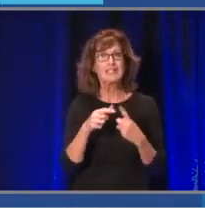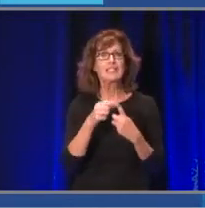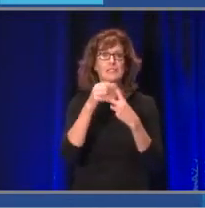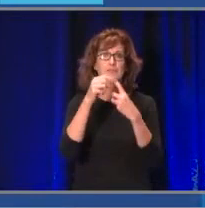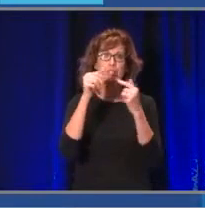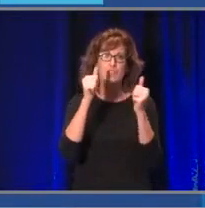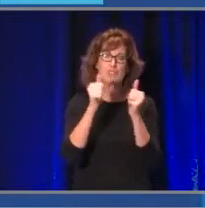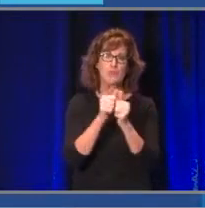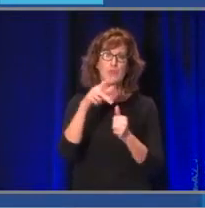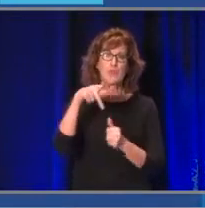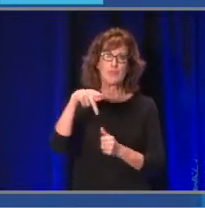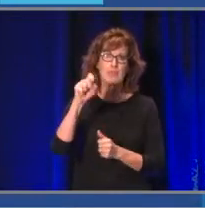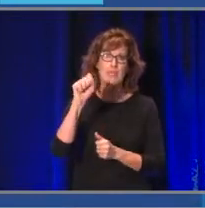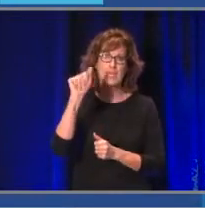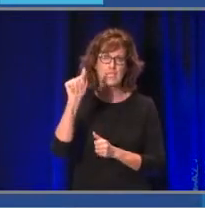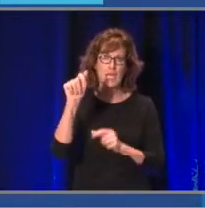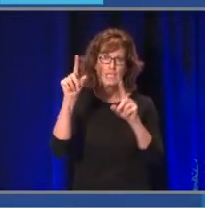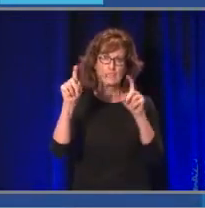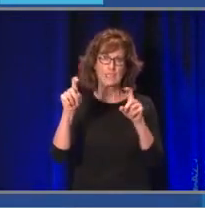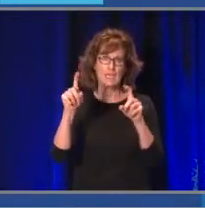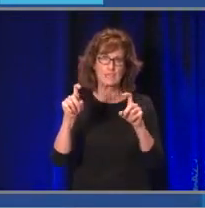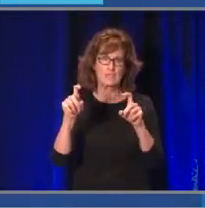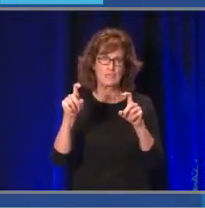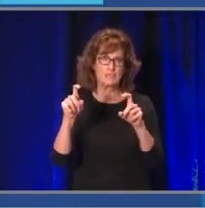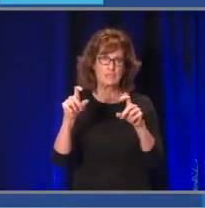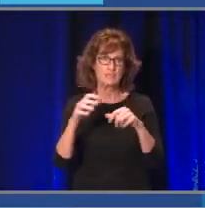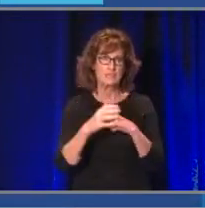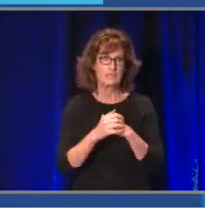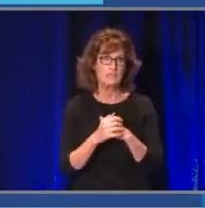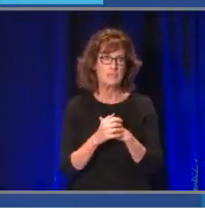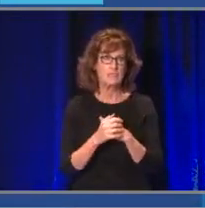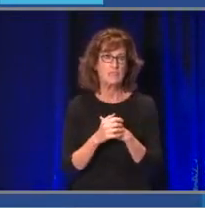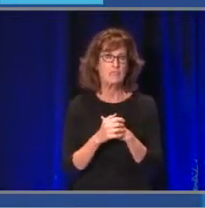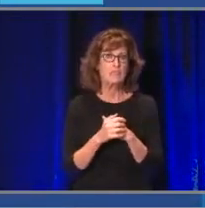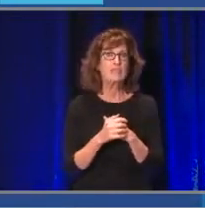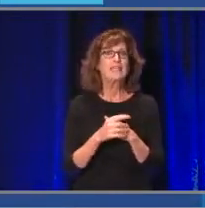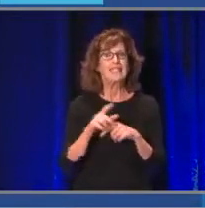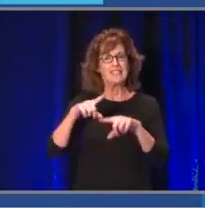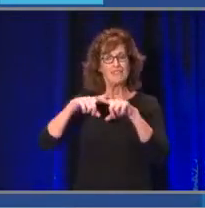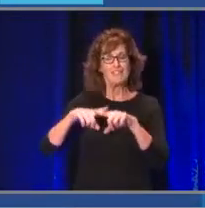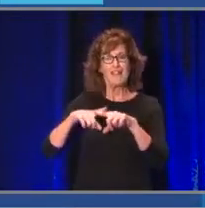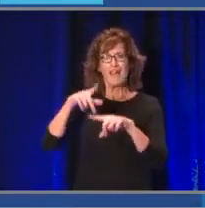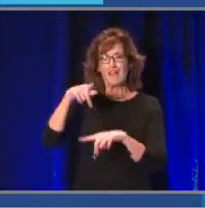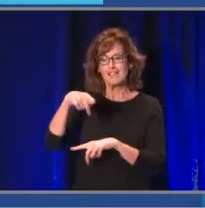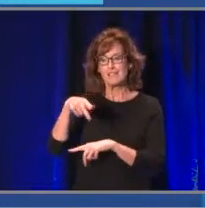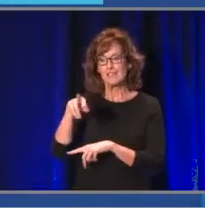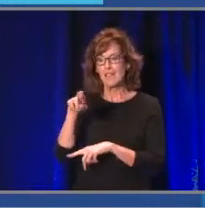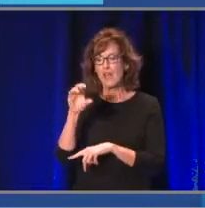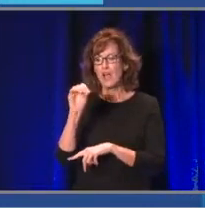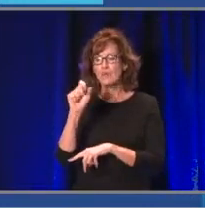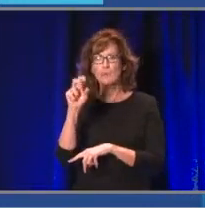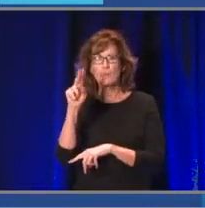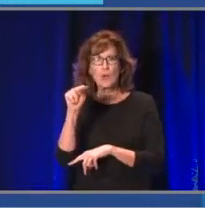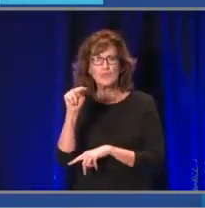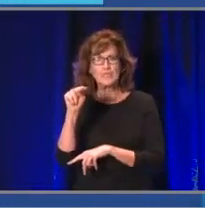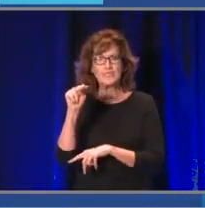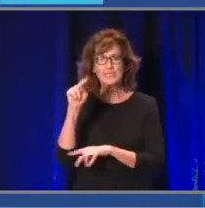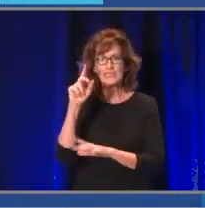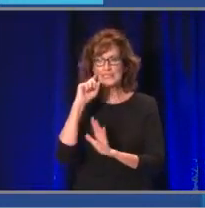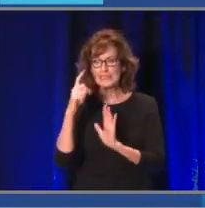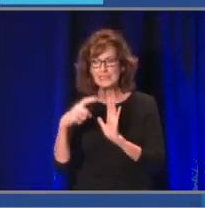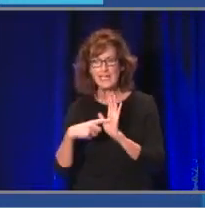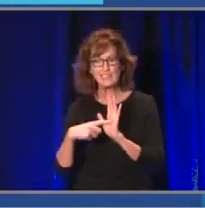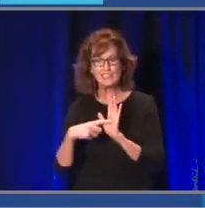test, because it's quite noisy. It relies on protein detection. So by